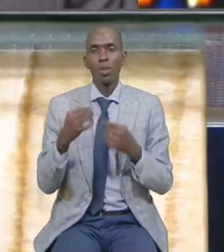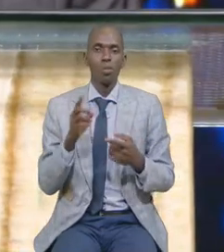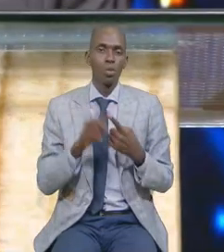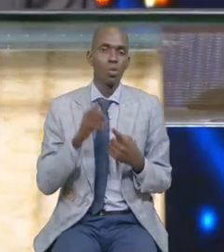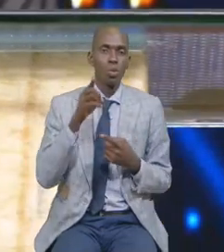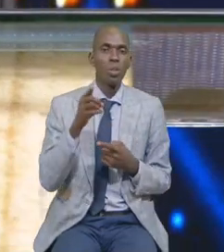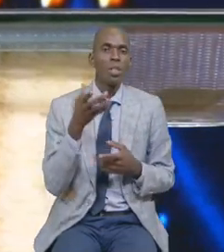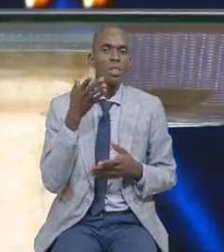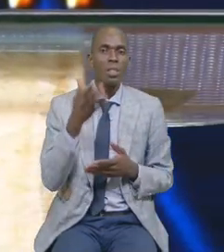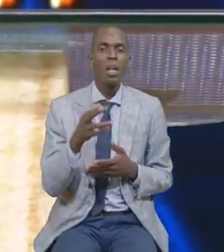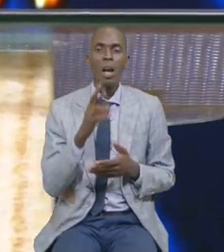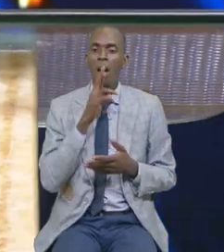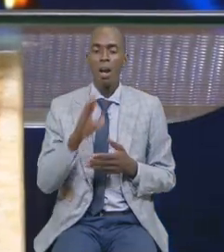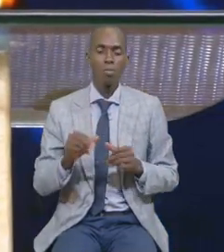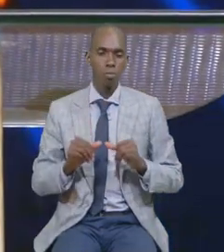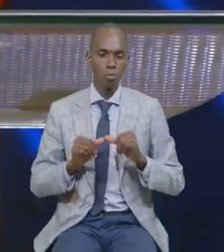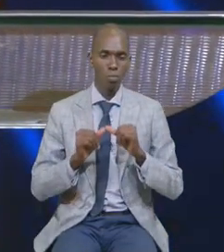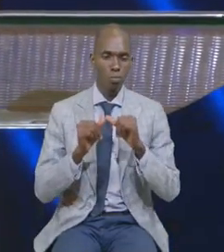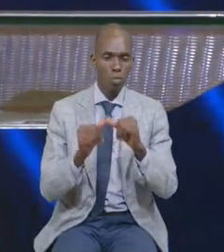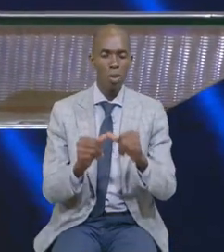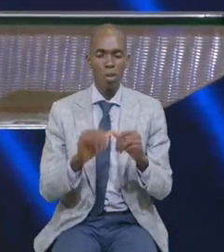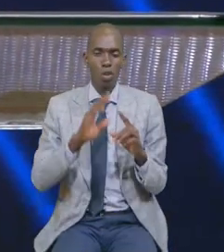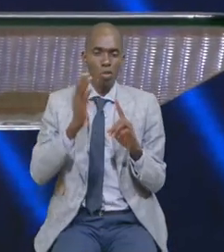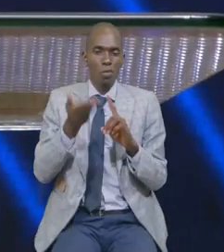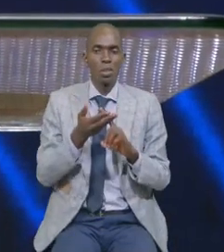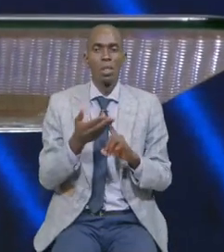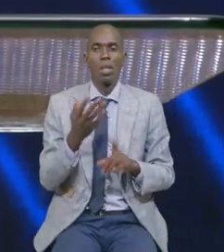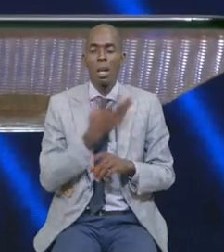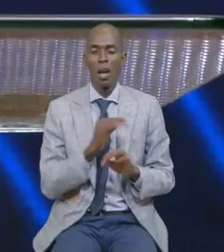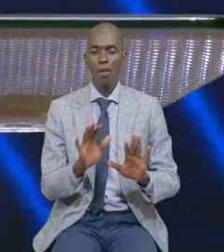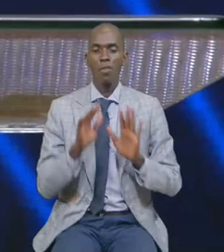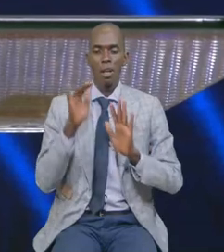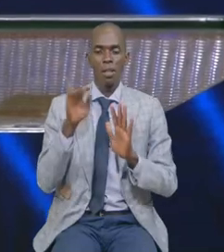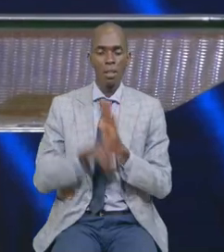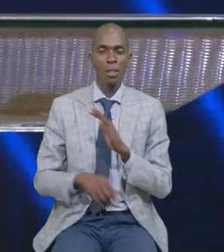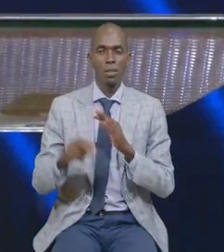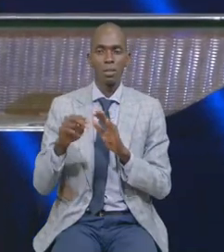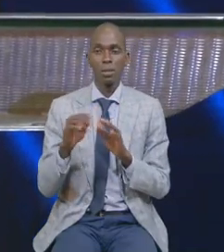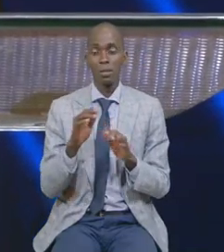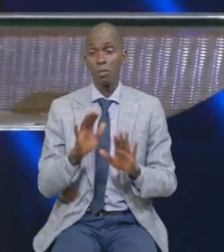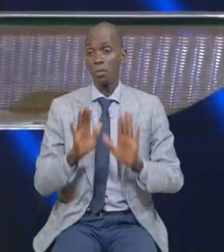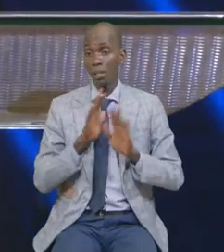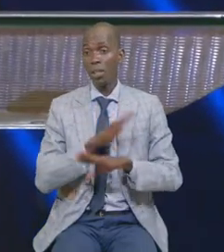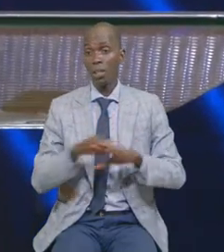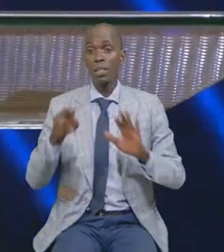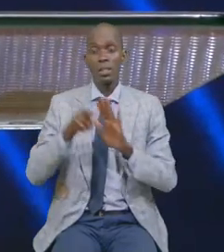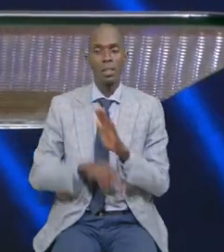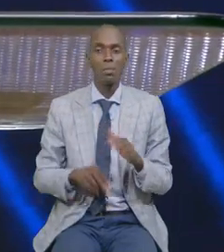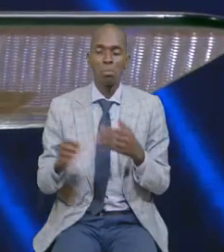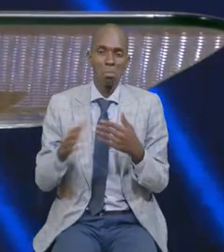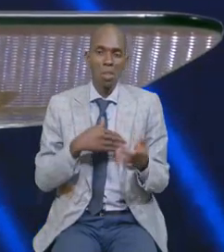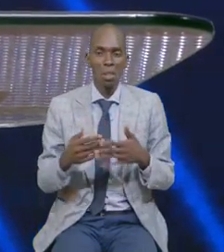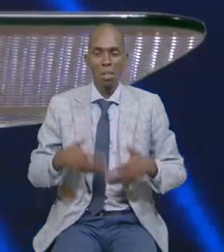Their constant conviction and fearlessness despite fury. We've read